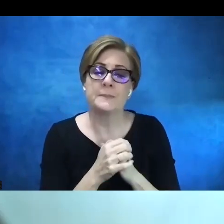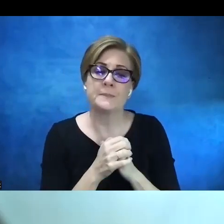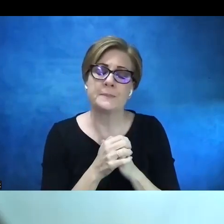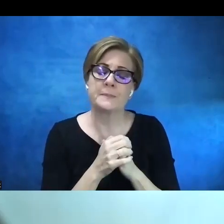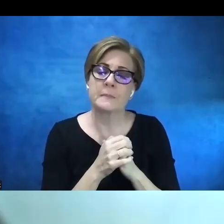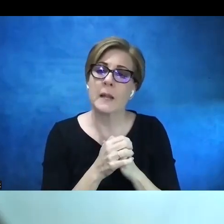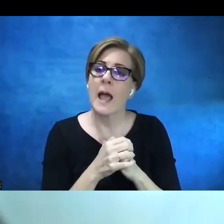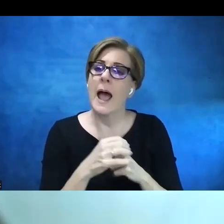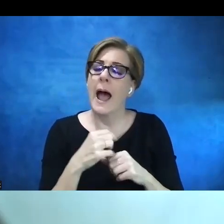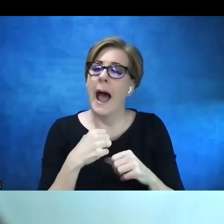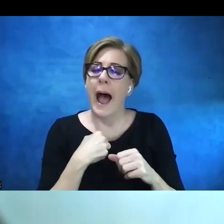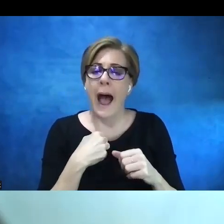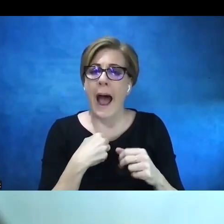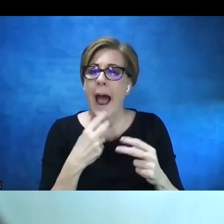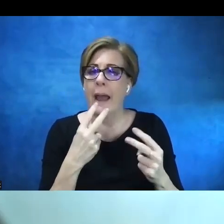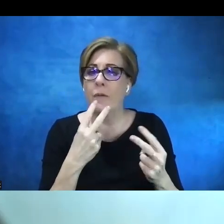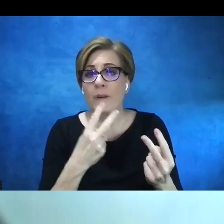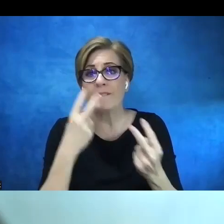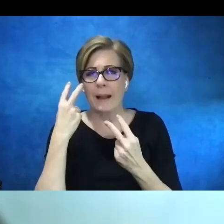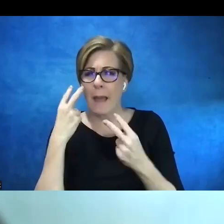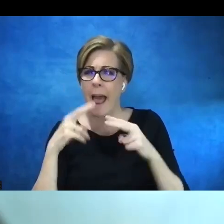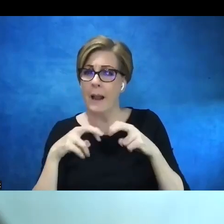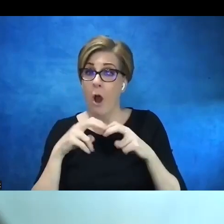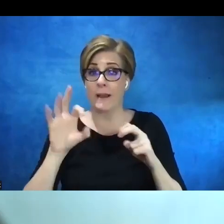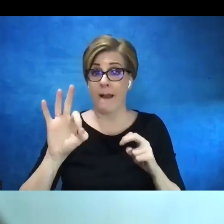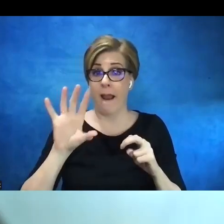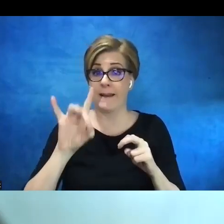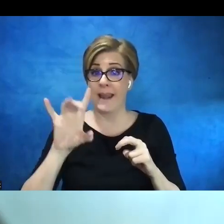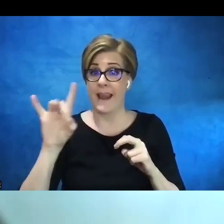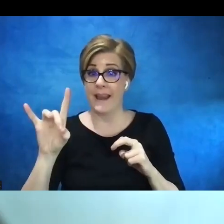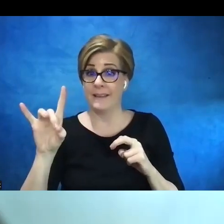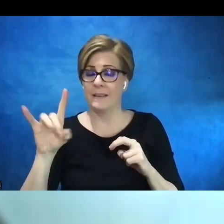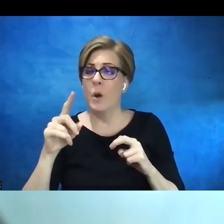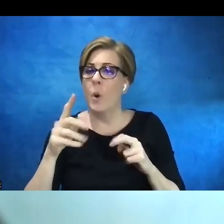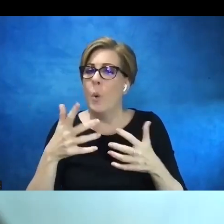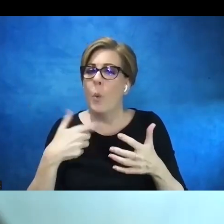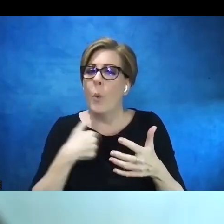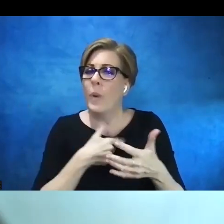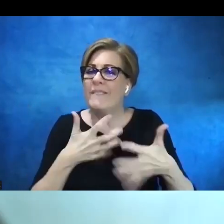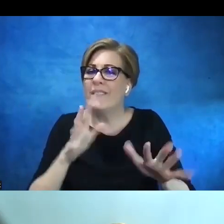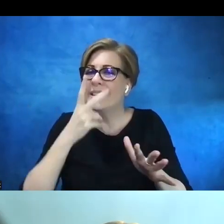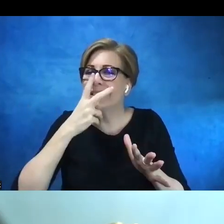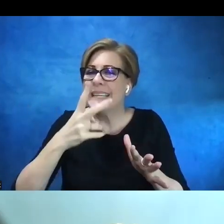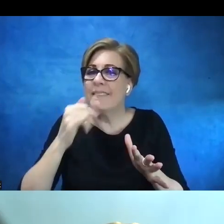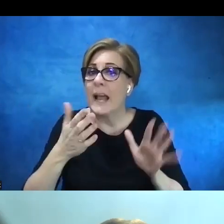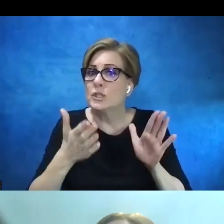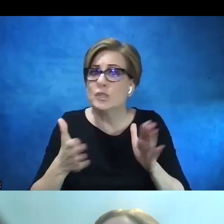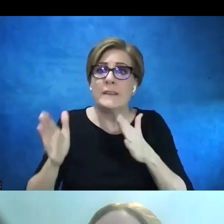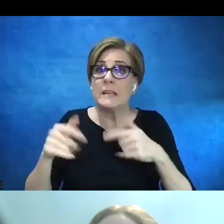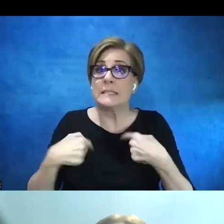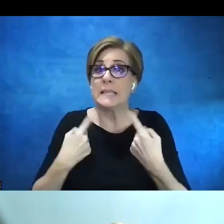really reflect back on 988. We've seen that shift, since 988's launch and the